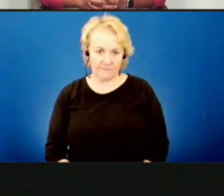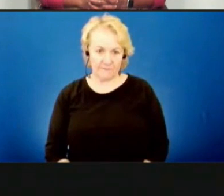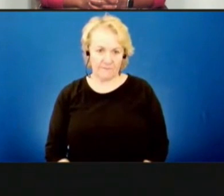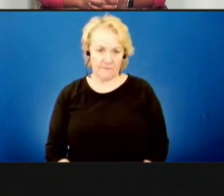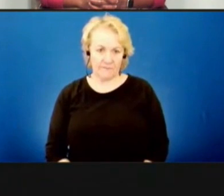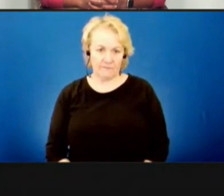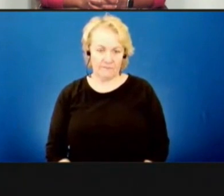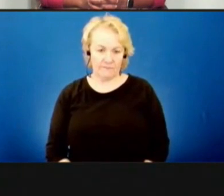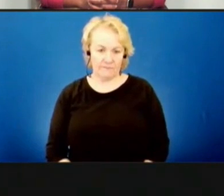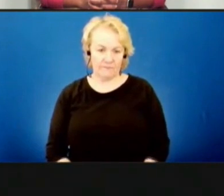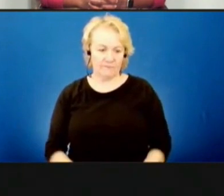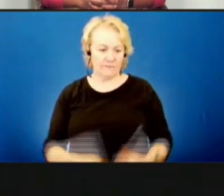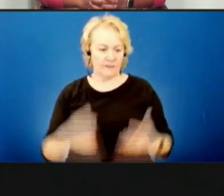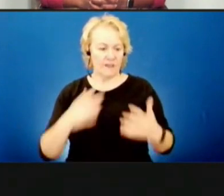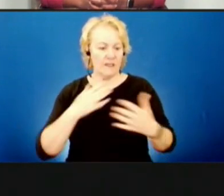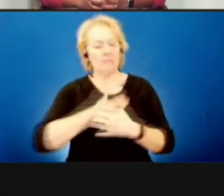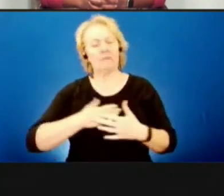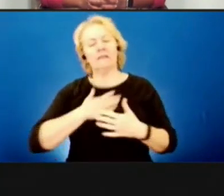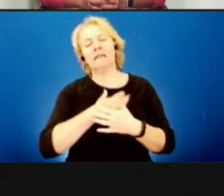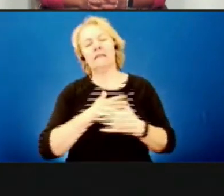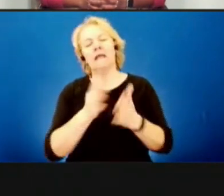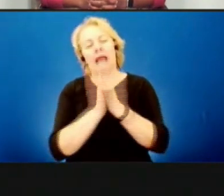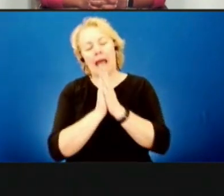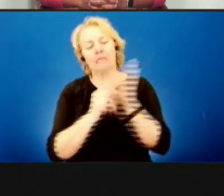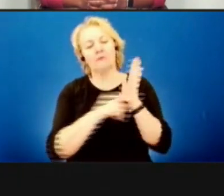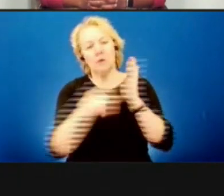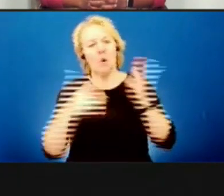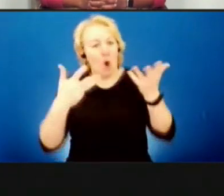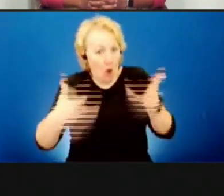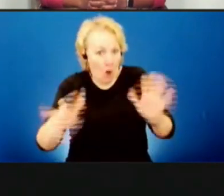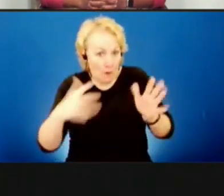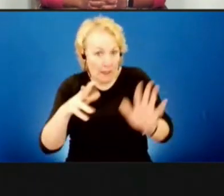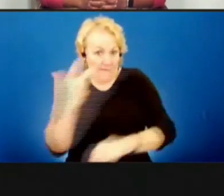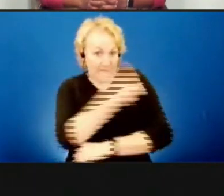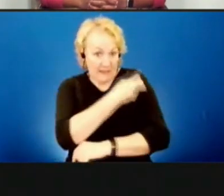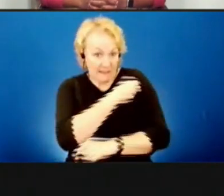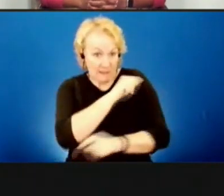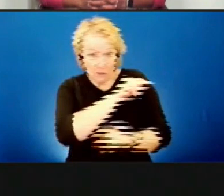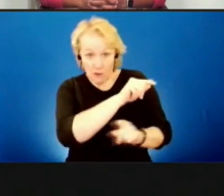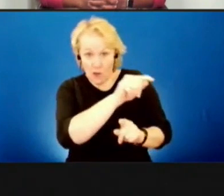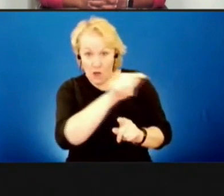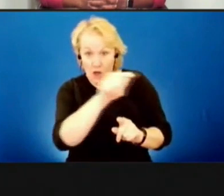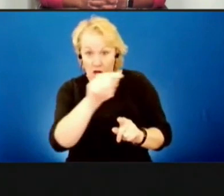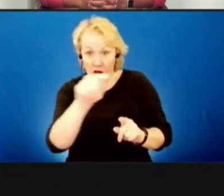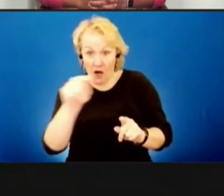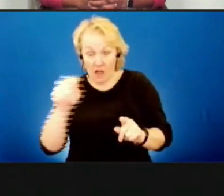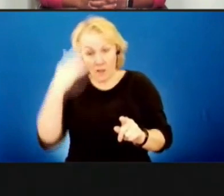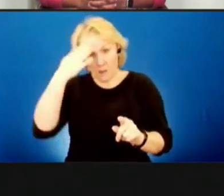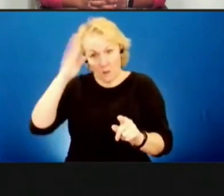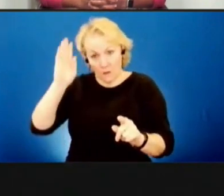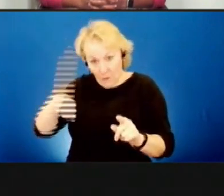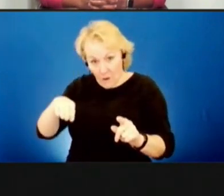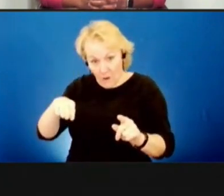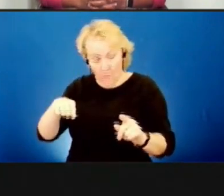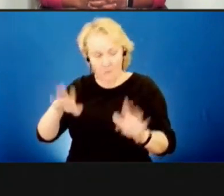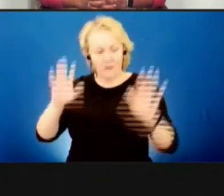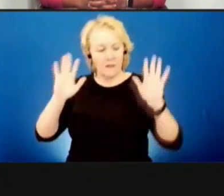So I make a plea to those who are vaccinated in our community, and I want you to know that we